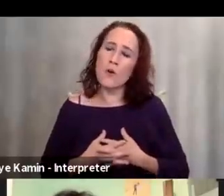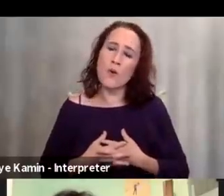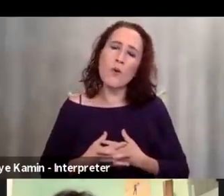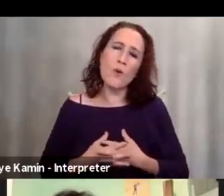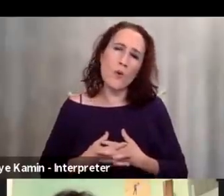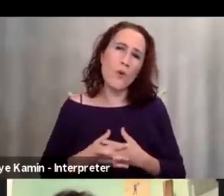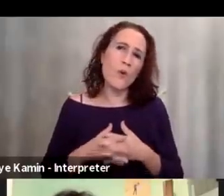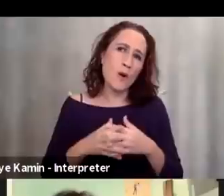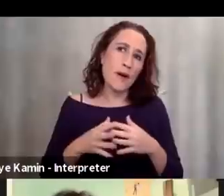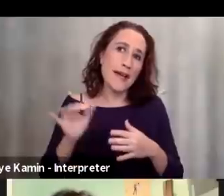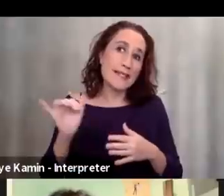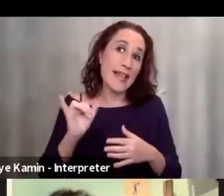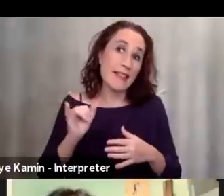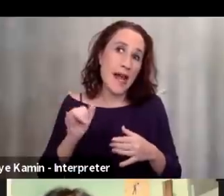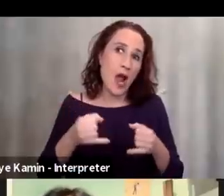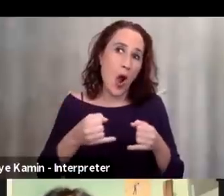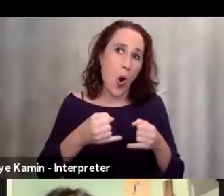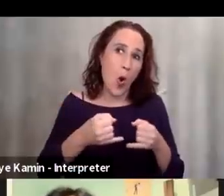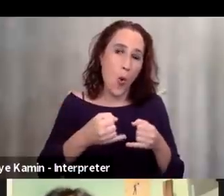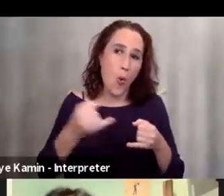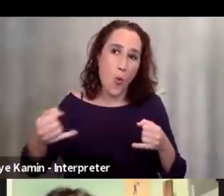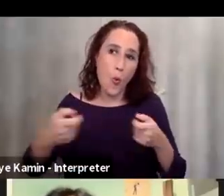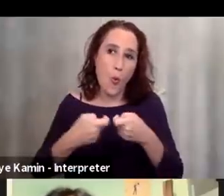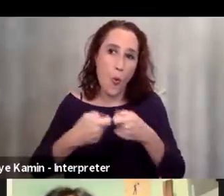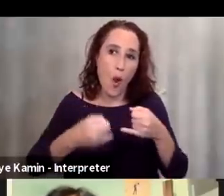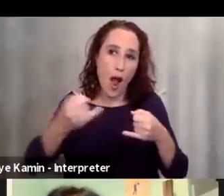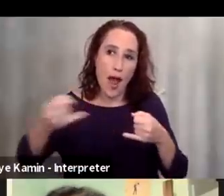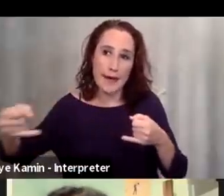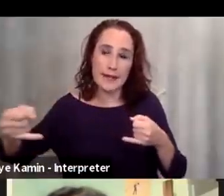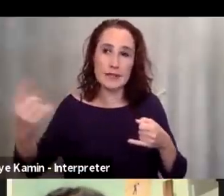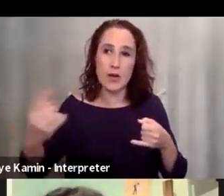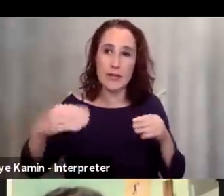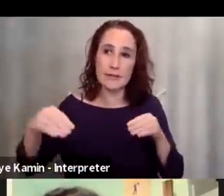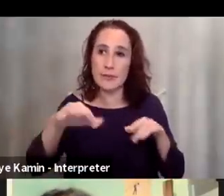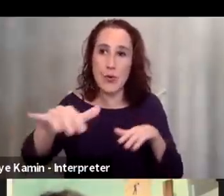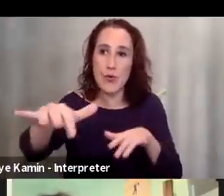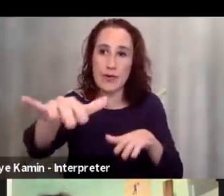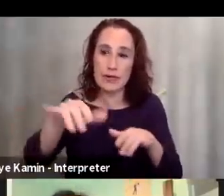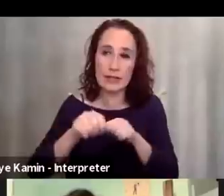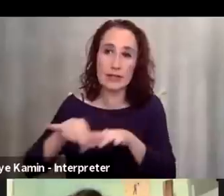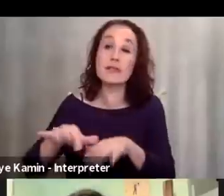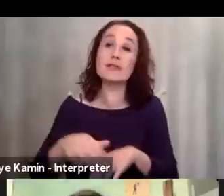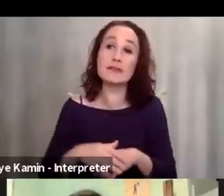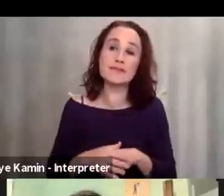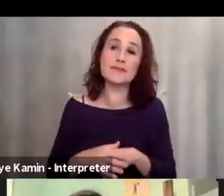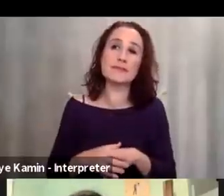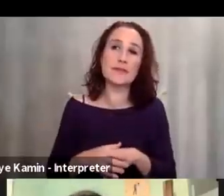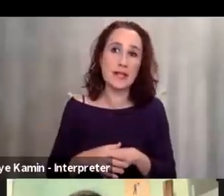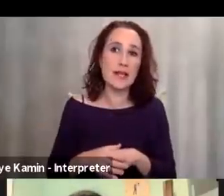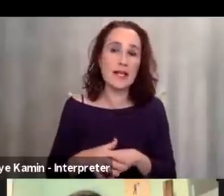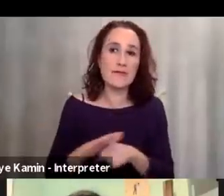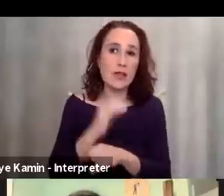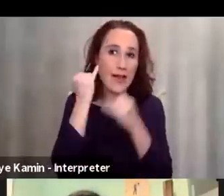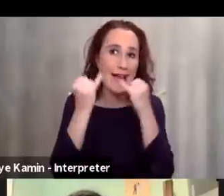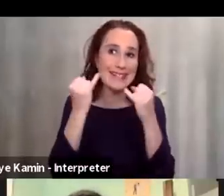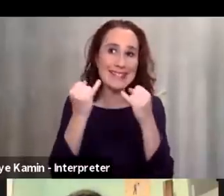a live wire. You know, it should be just always moving and kind of alive with ideas